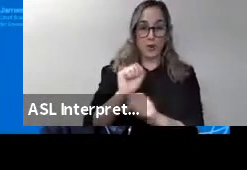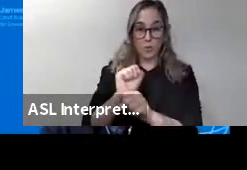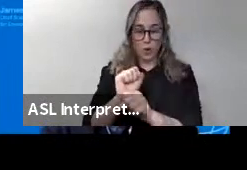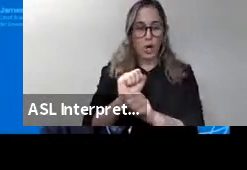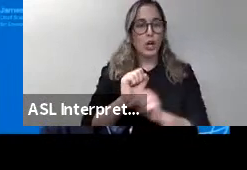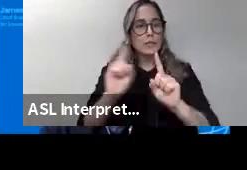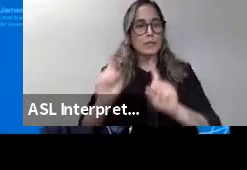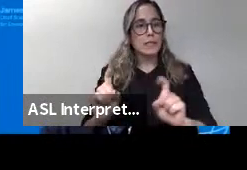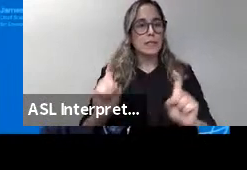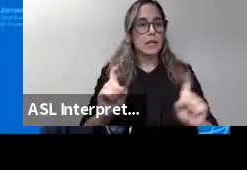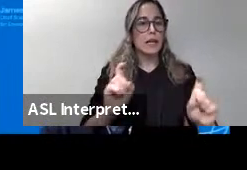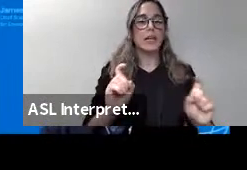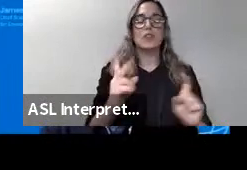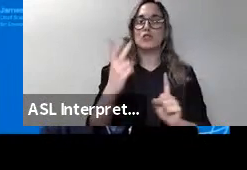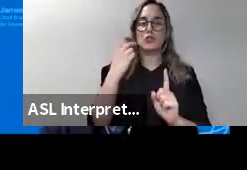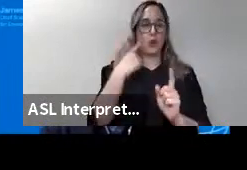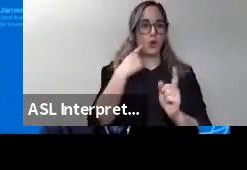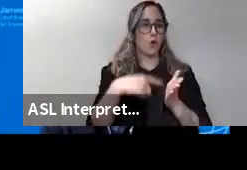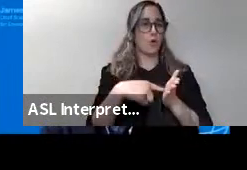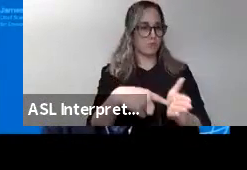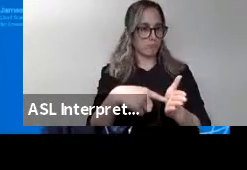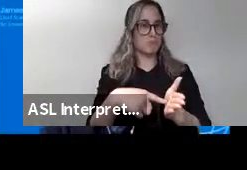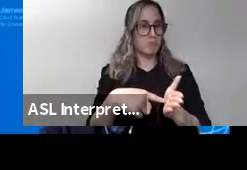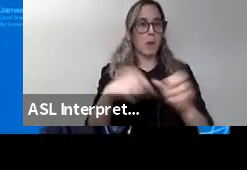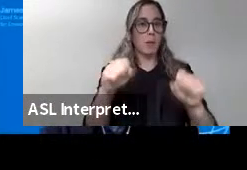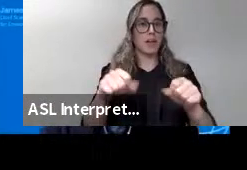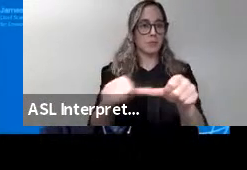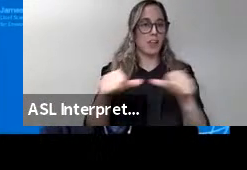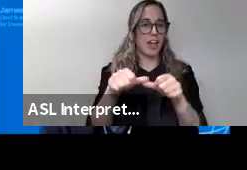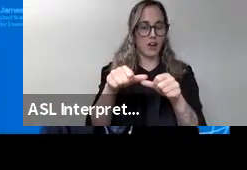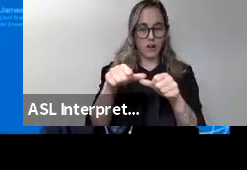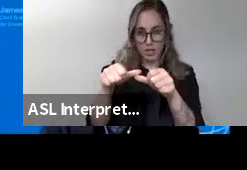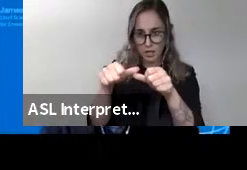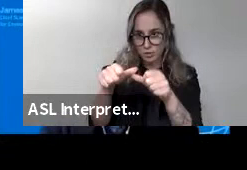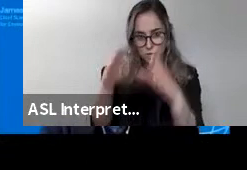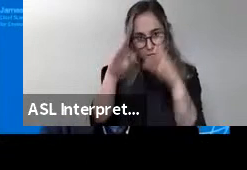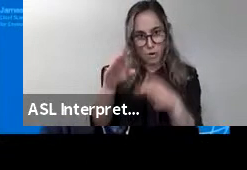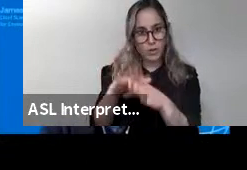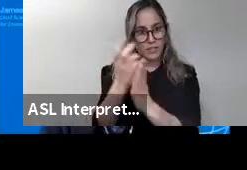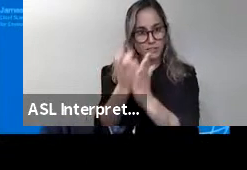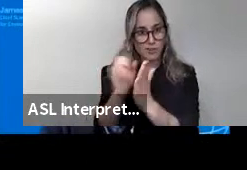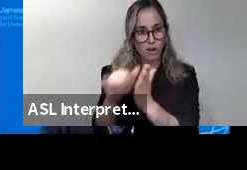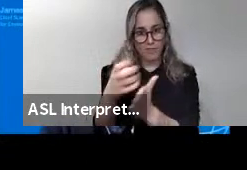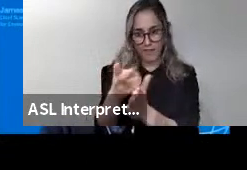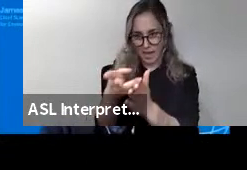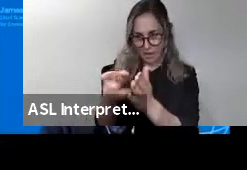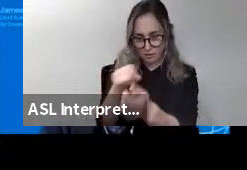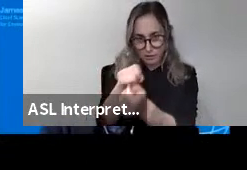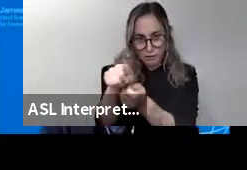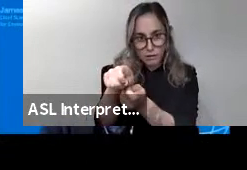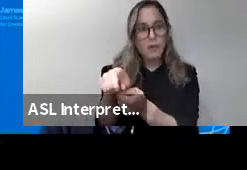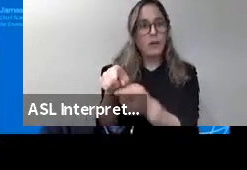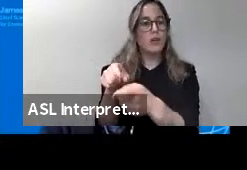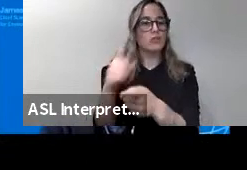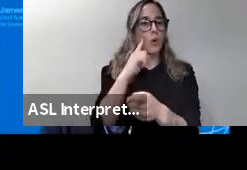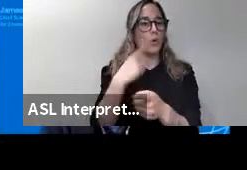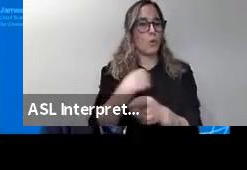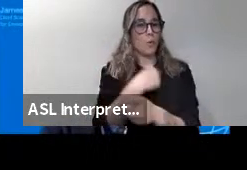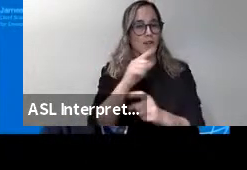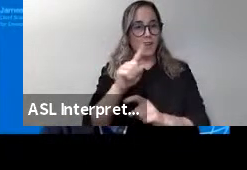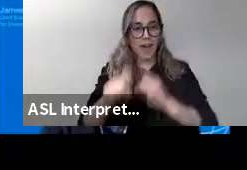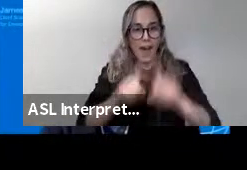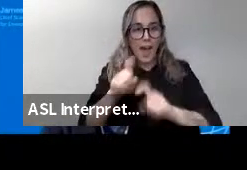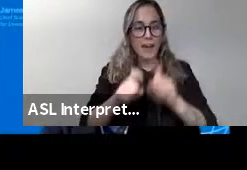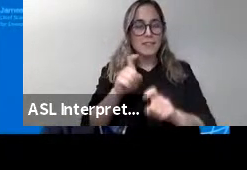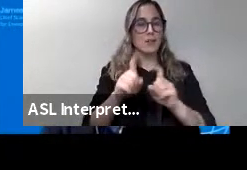area, potential opportunity, but we do what all researchers should do. We ask tough questions, we sharpen the pencil, we